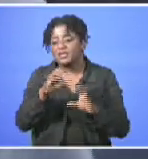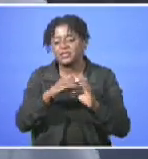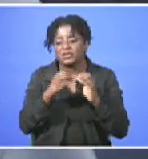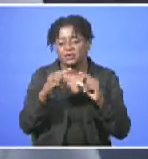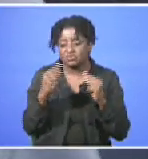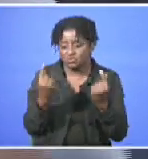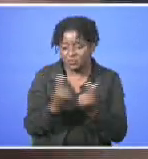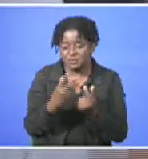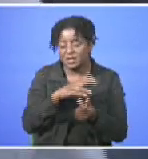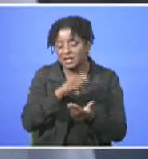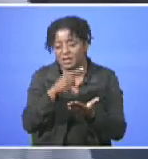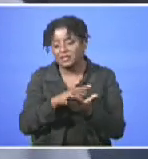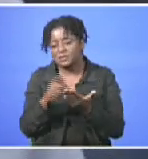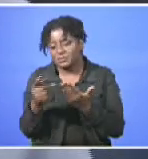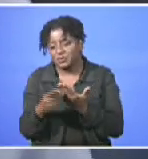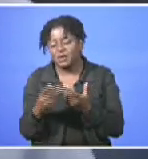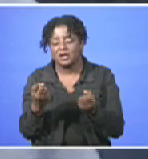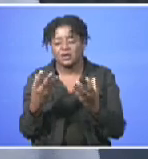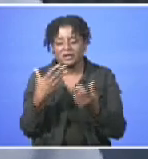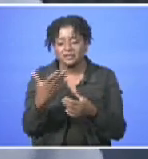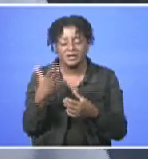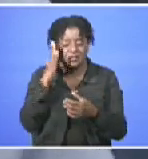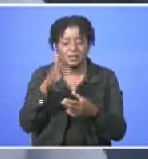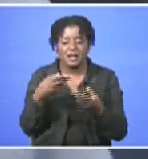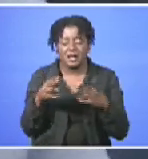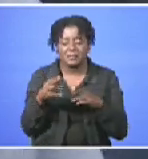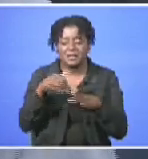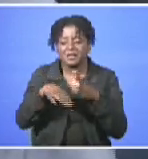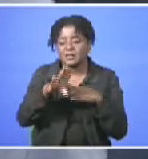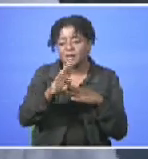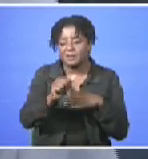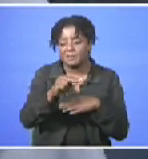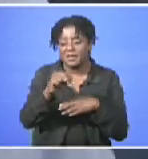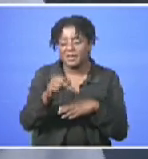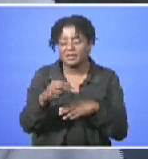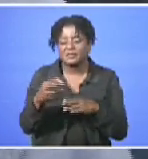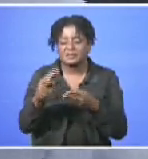other initiatives. So there's a lot of things that will be going on in Bain Sound with Urban Renewal in the future.